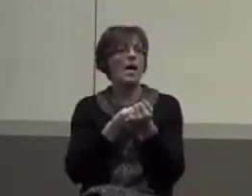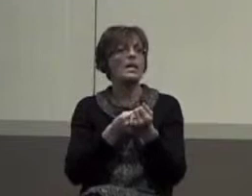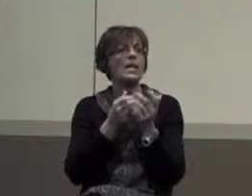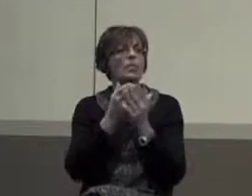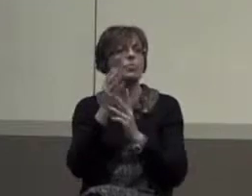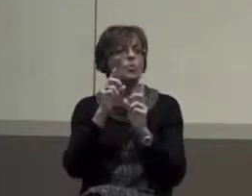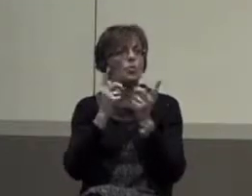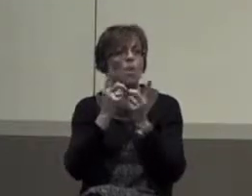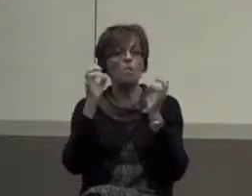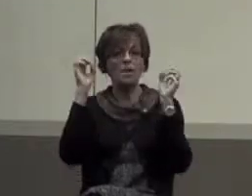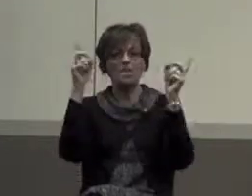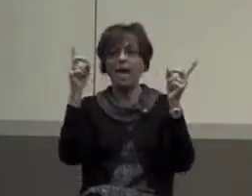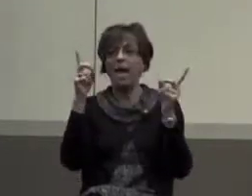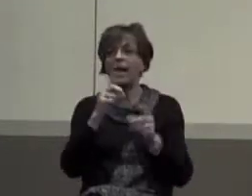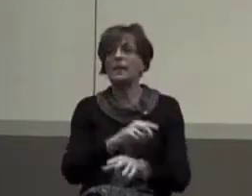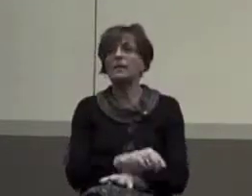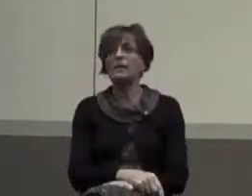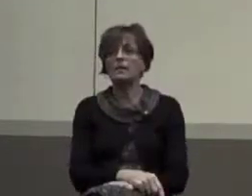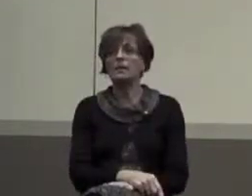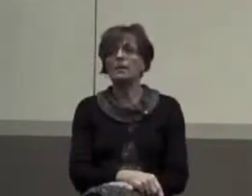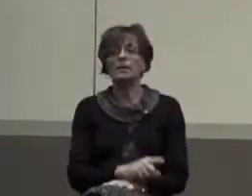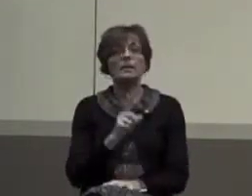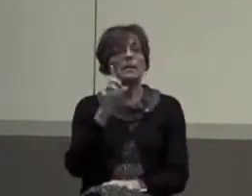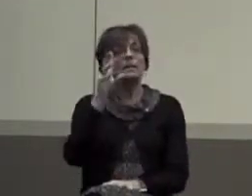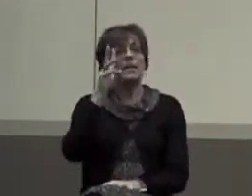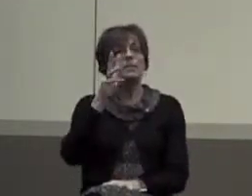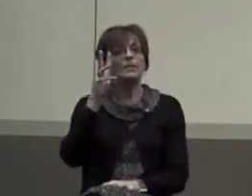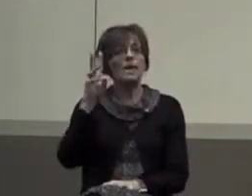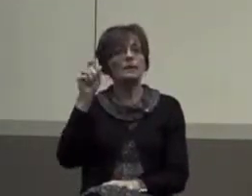Education. And that one is